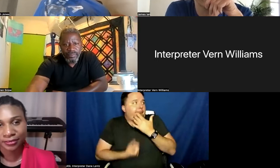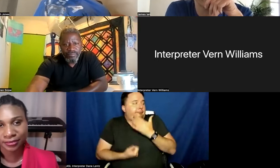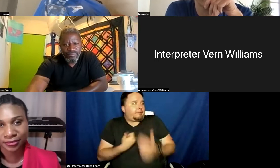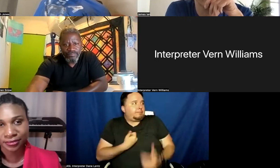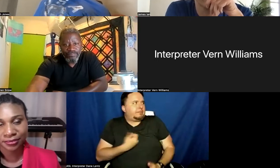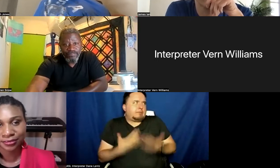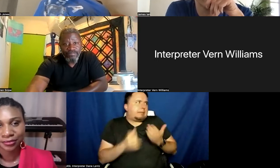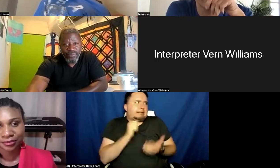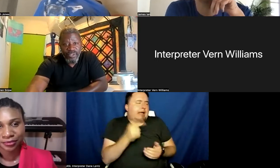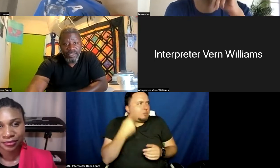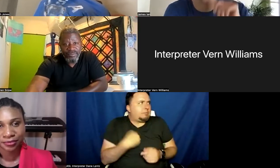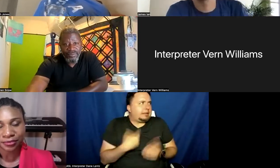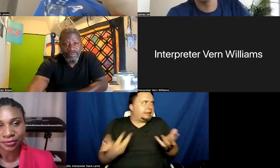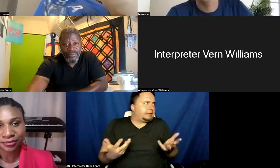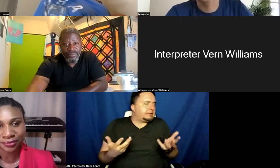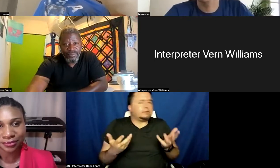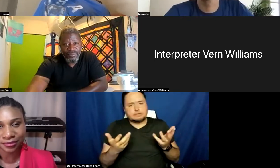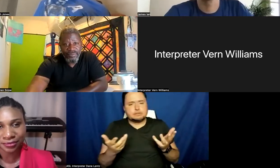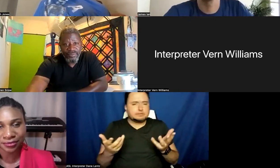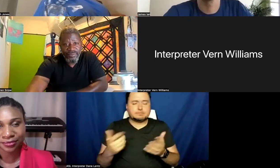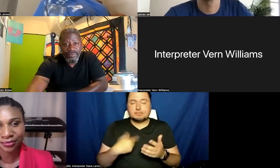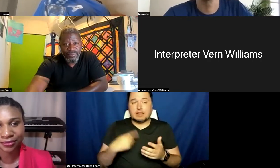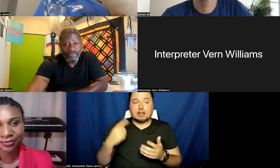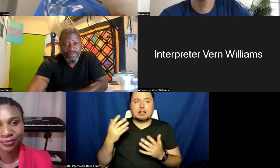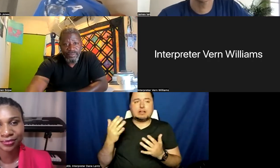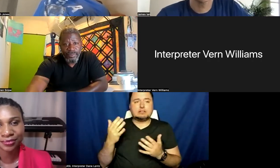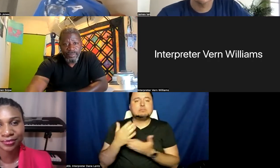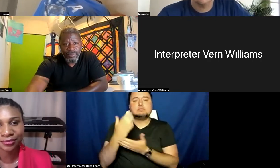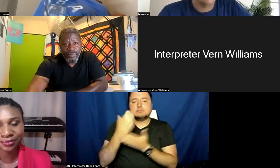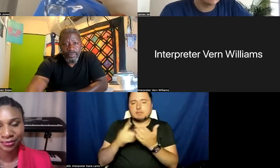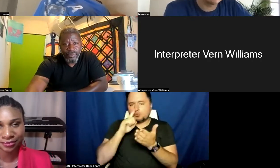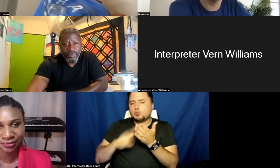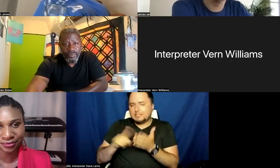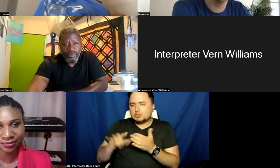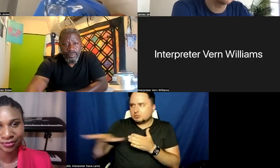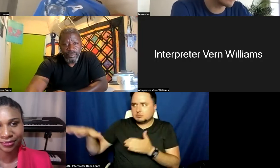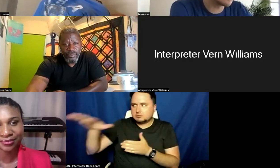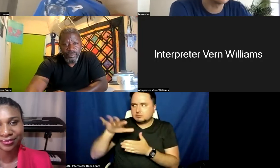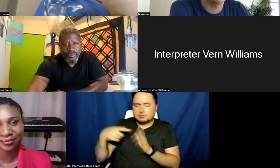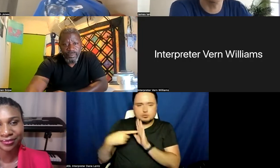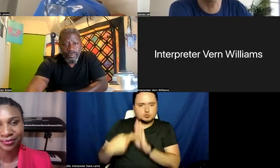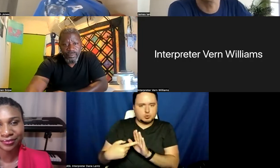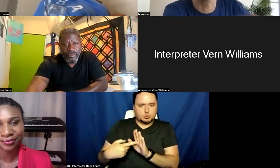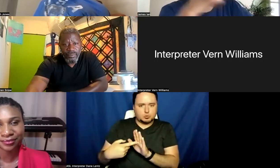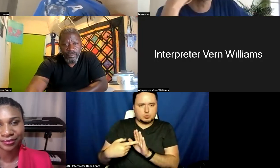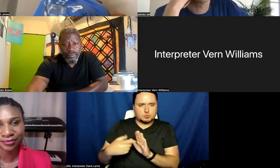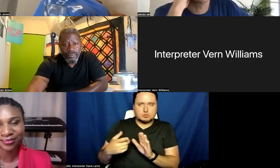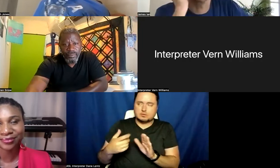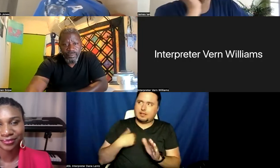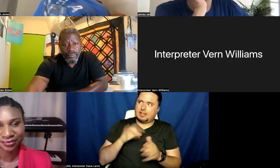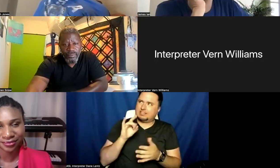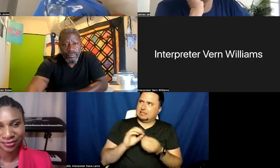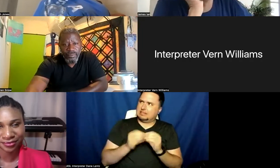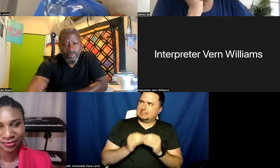for me. And Right. there's some research that shows, and I can give you stats, and